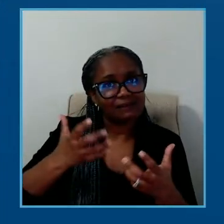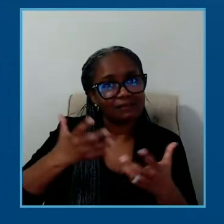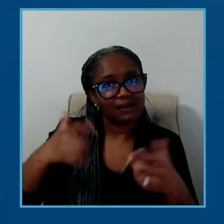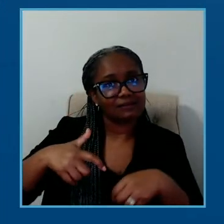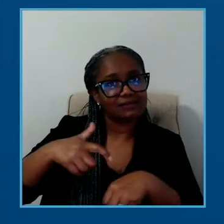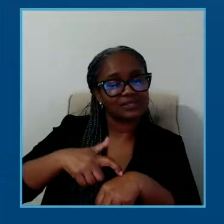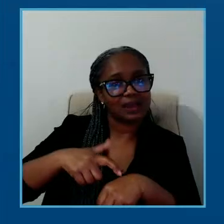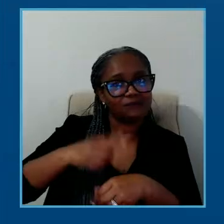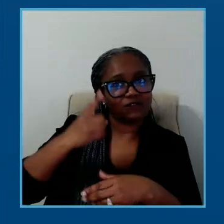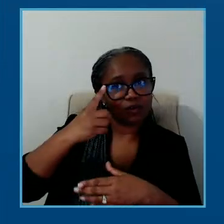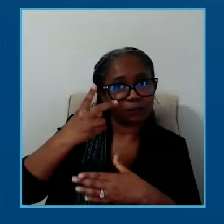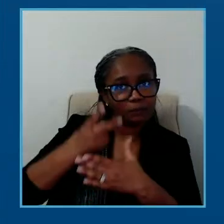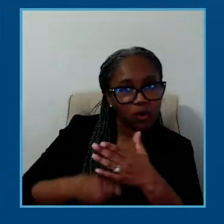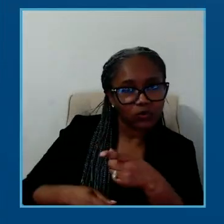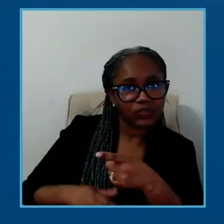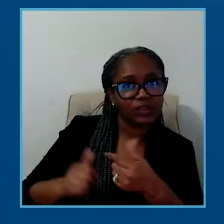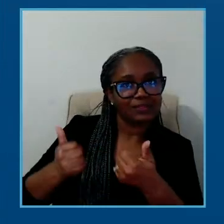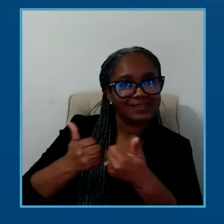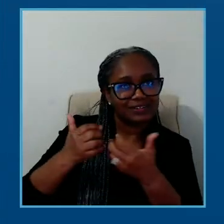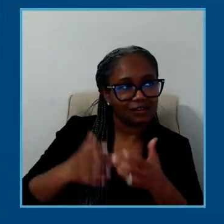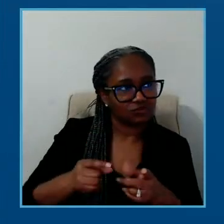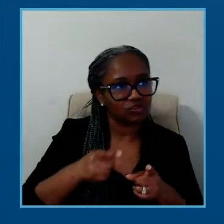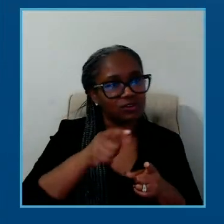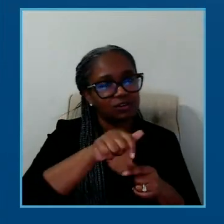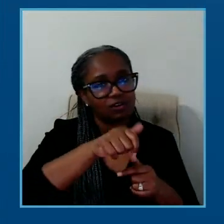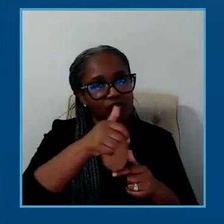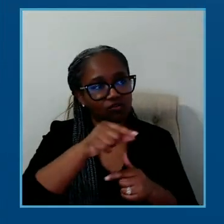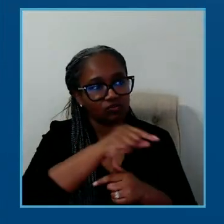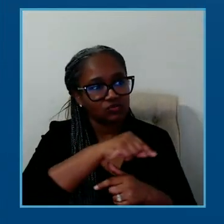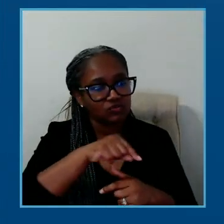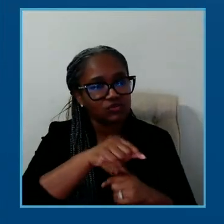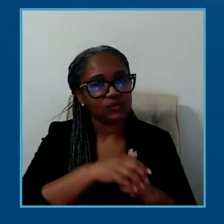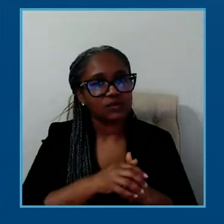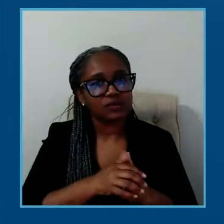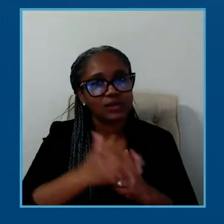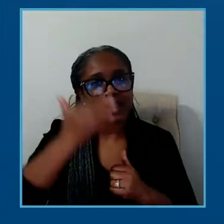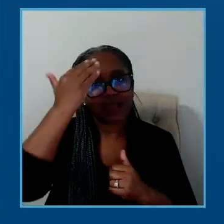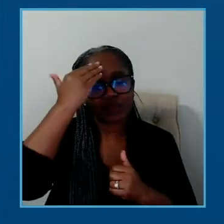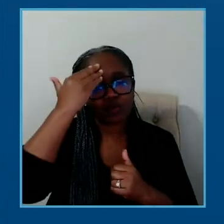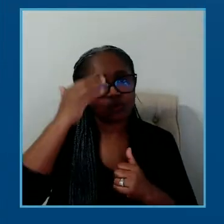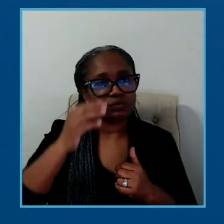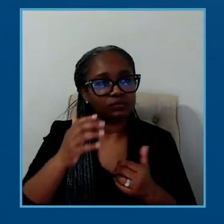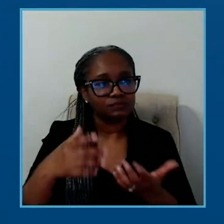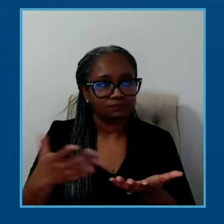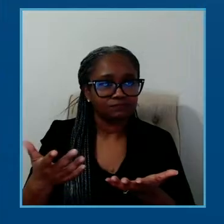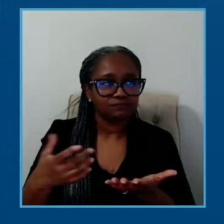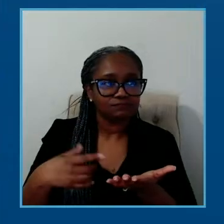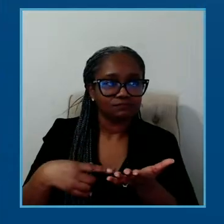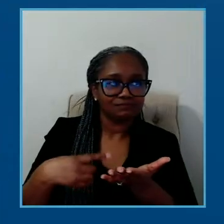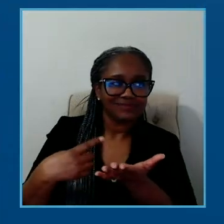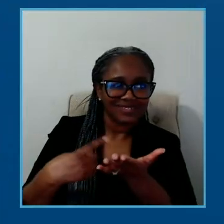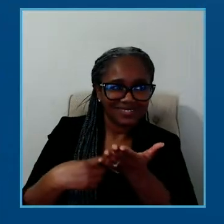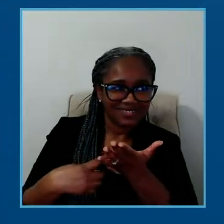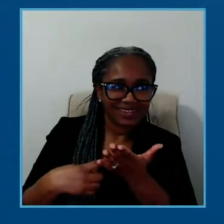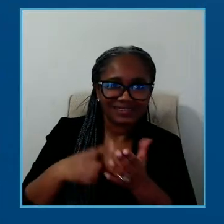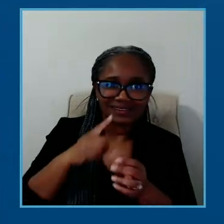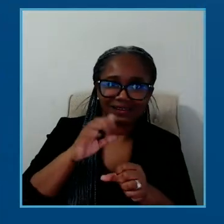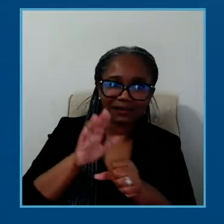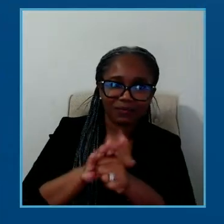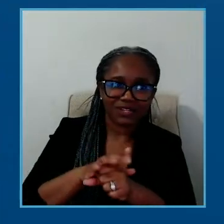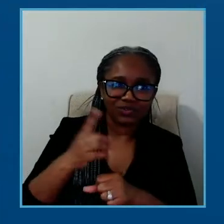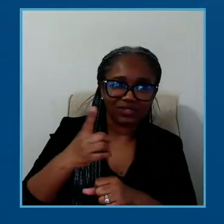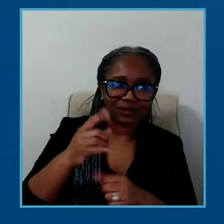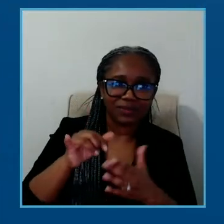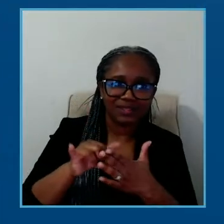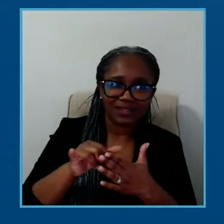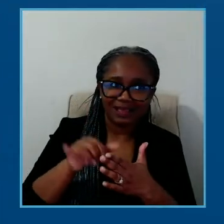I also know that committing to something as arduous as Credentials Challenge is done through a love of the